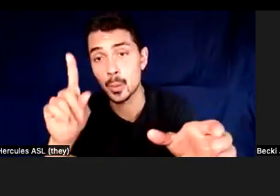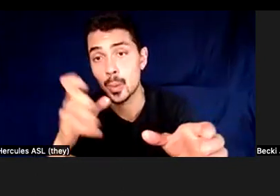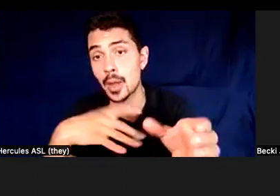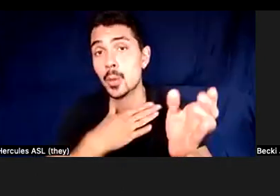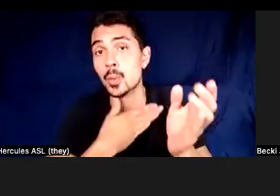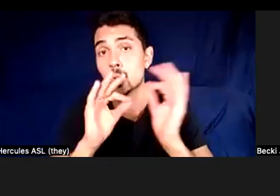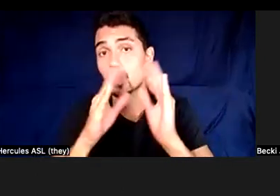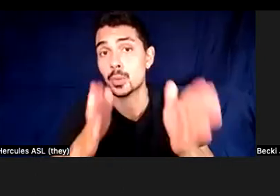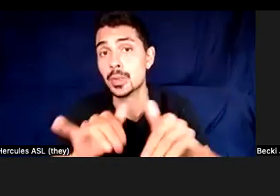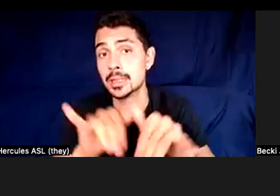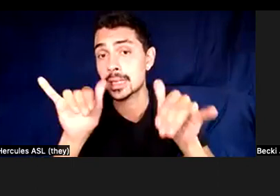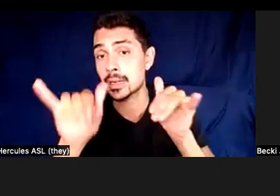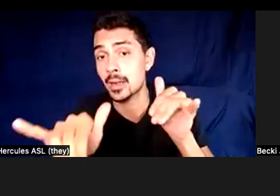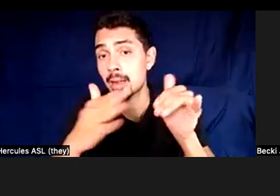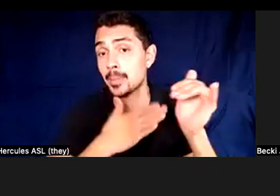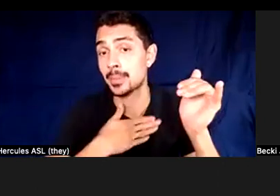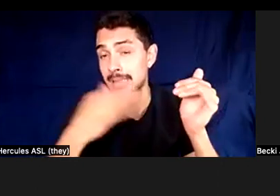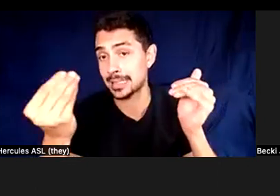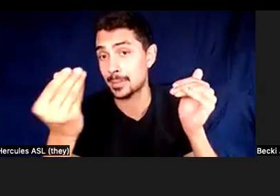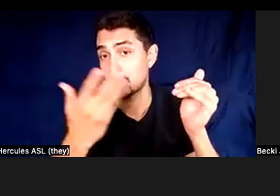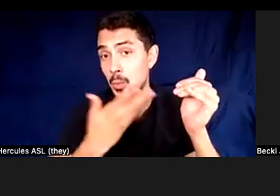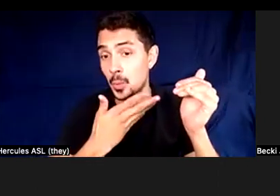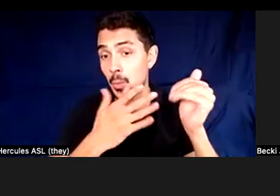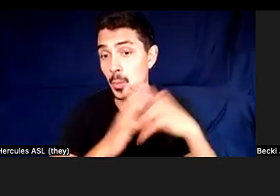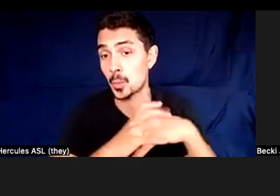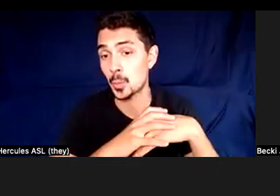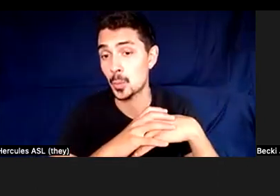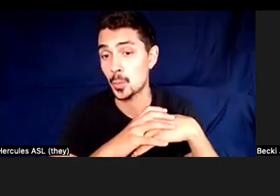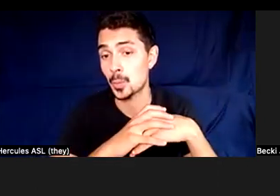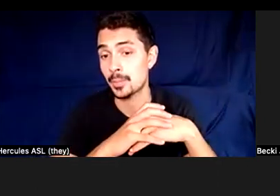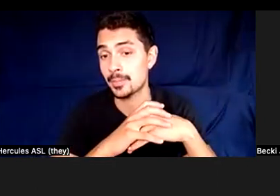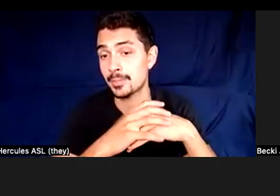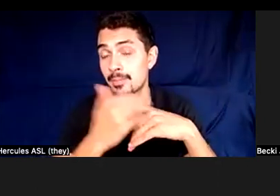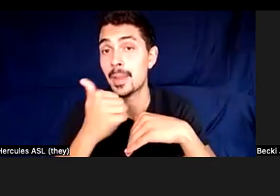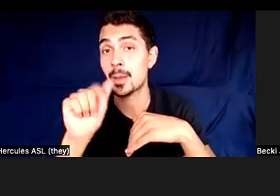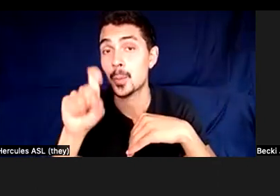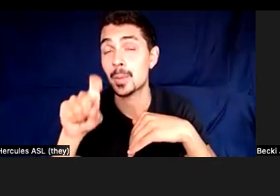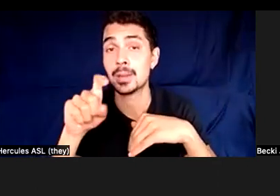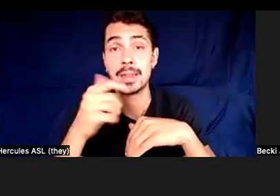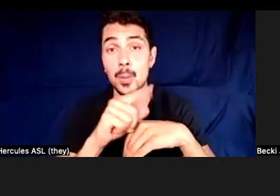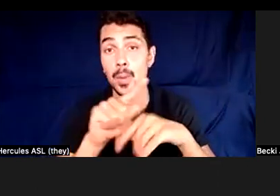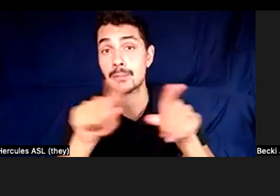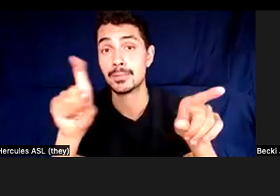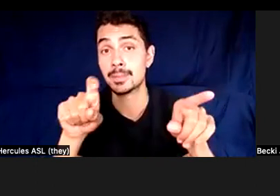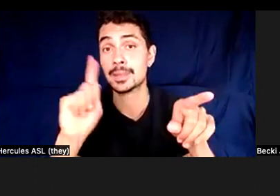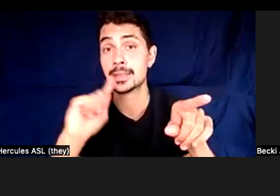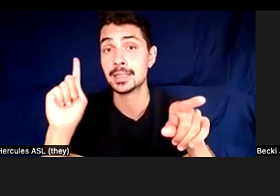stay on, just give me a quick private message and we'll keep them on.